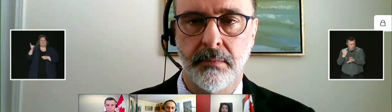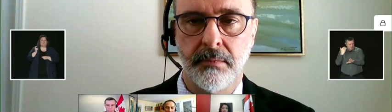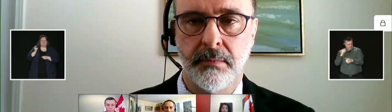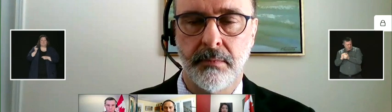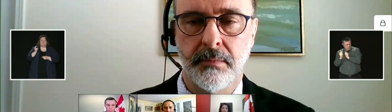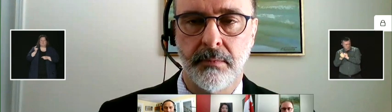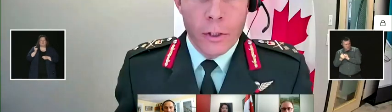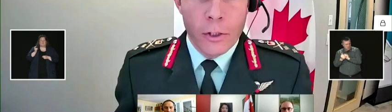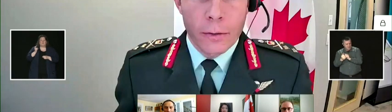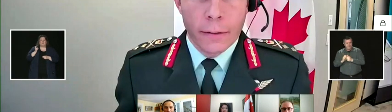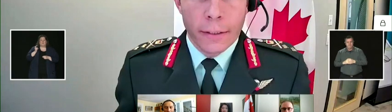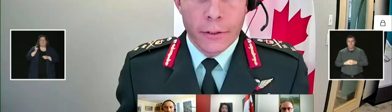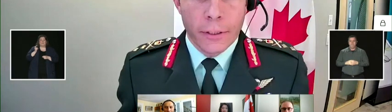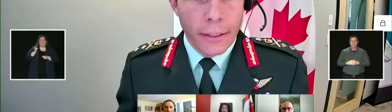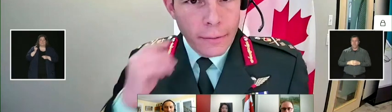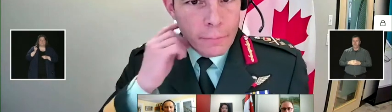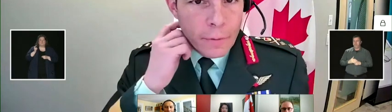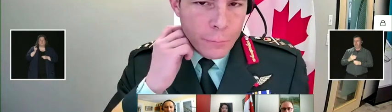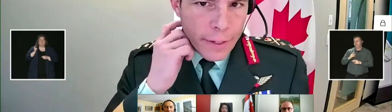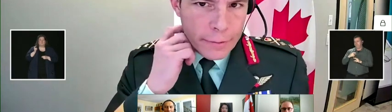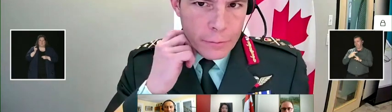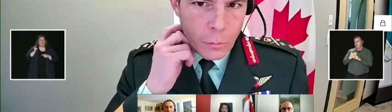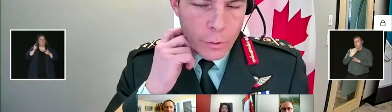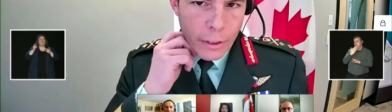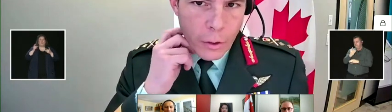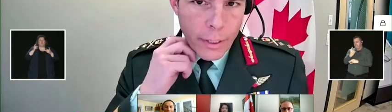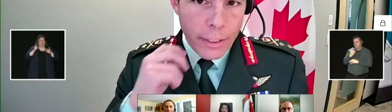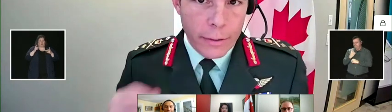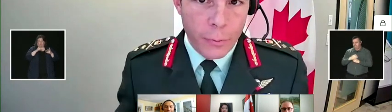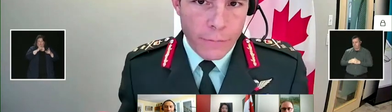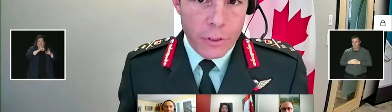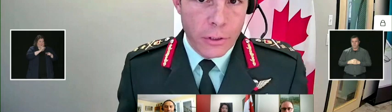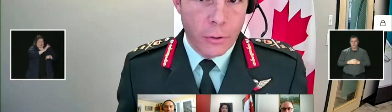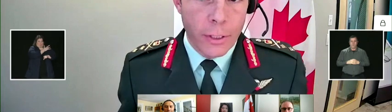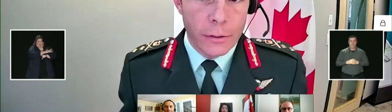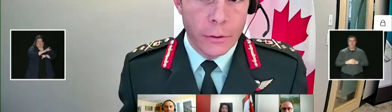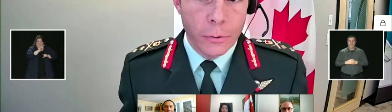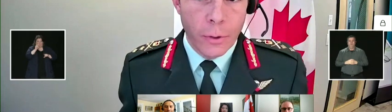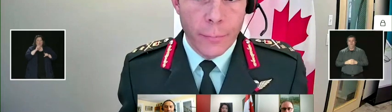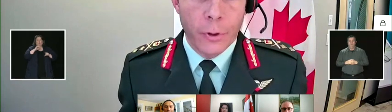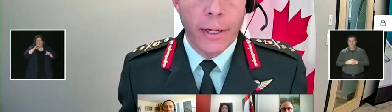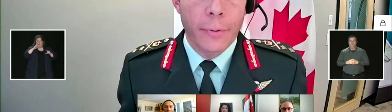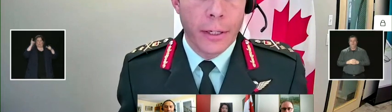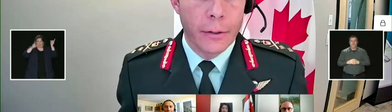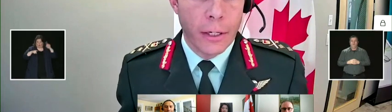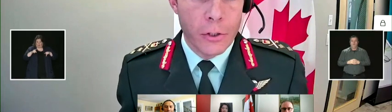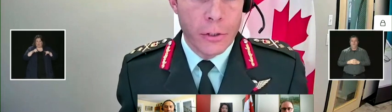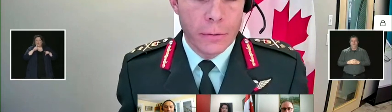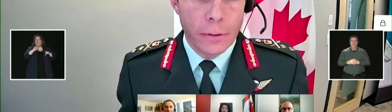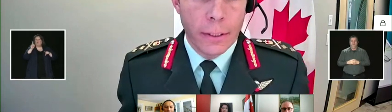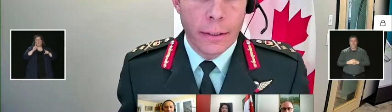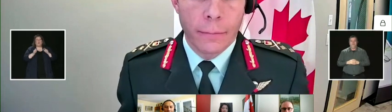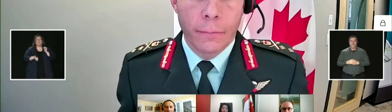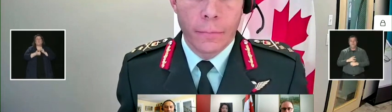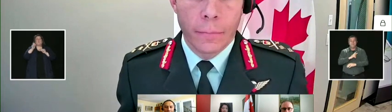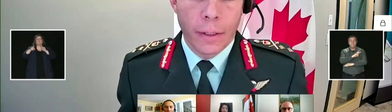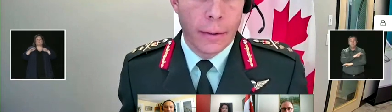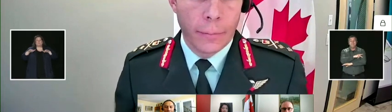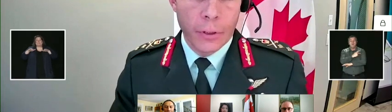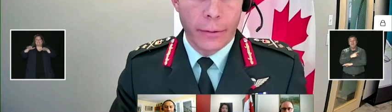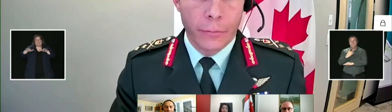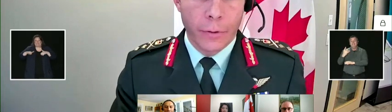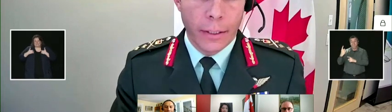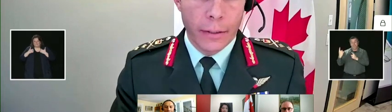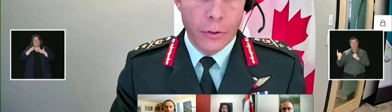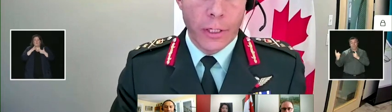Yes, thank you for your question. It's, in fact, we agreed, and provinces agreed to a per capita allocation. And